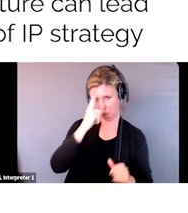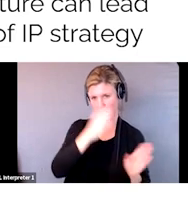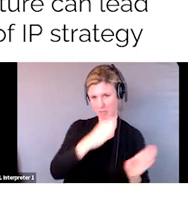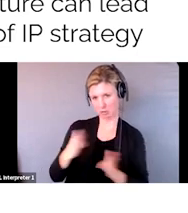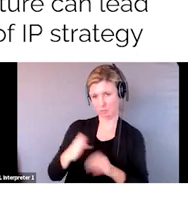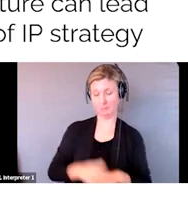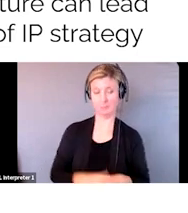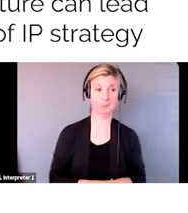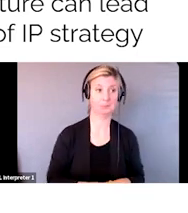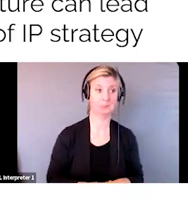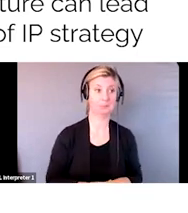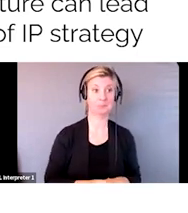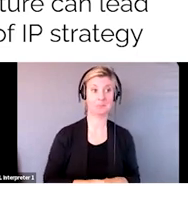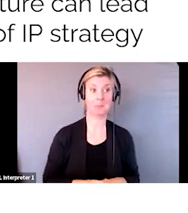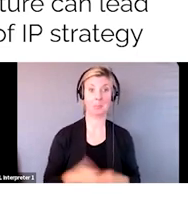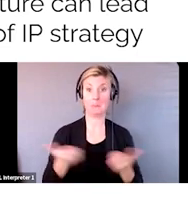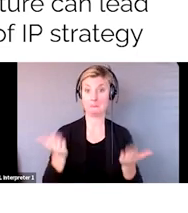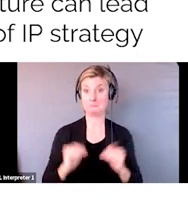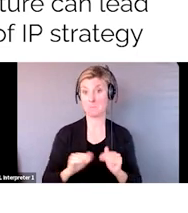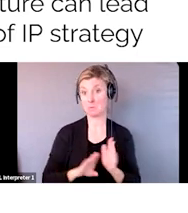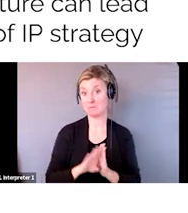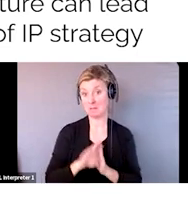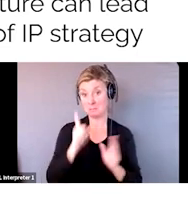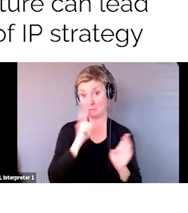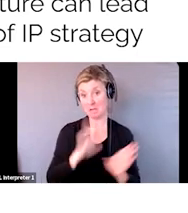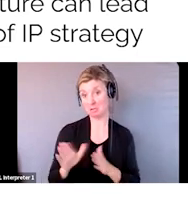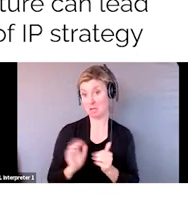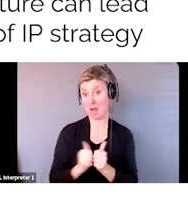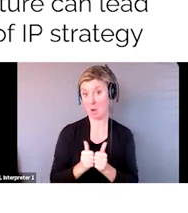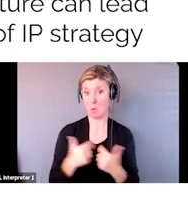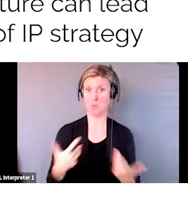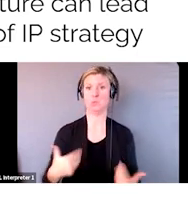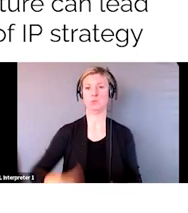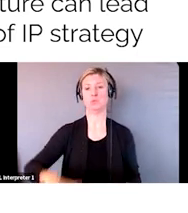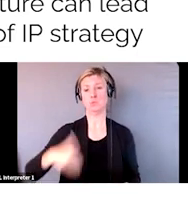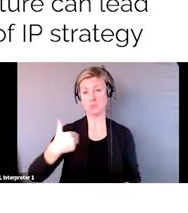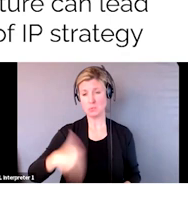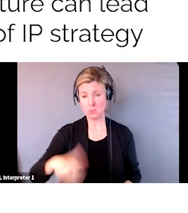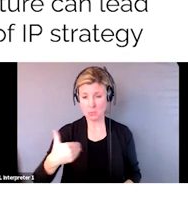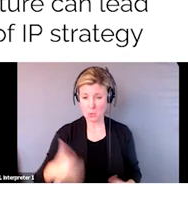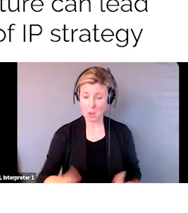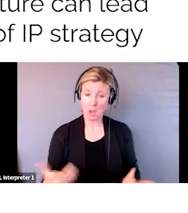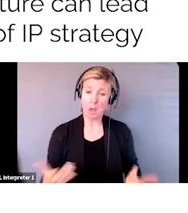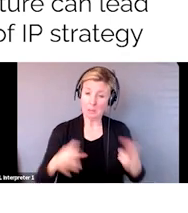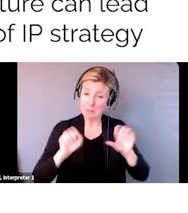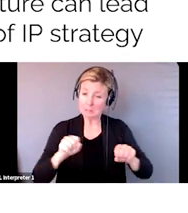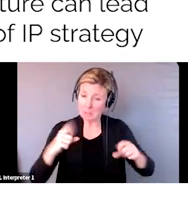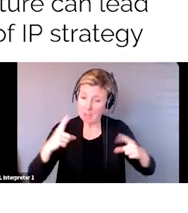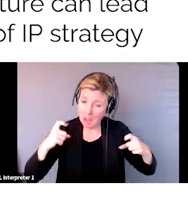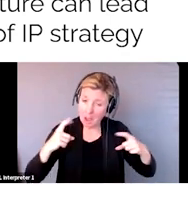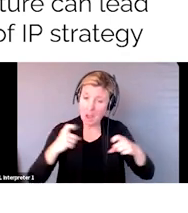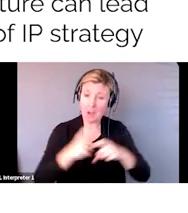Now, how do you go about building that? It can be really complicated because there are a lot of things to consider.